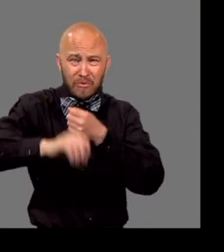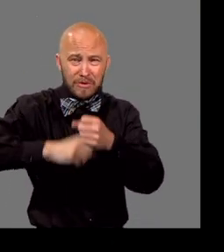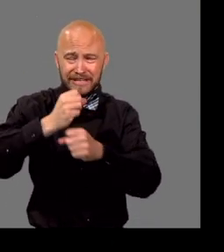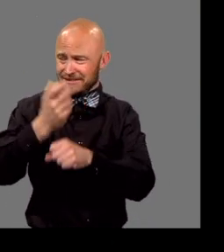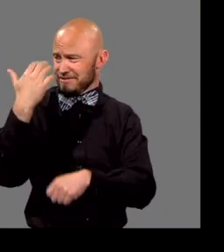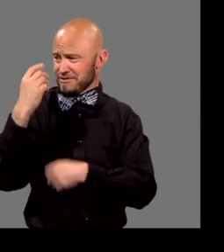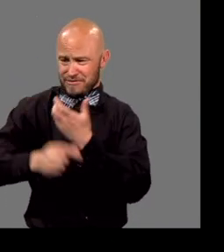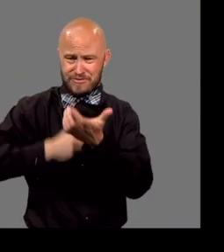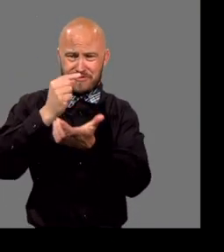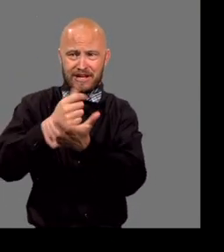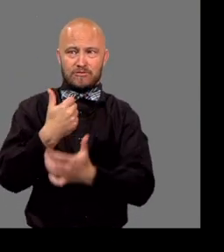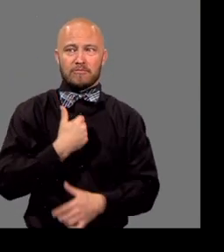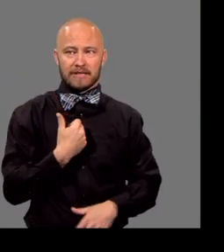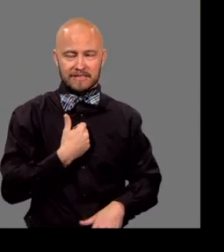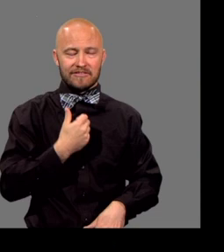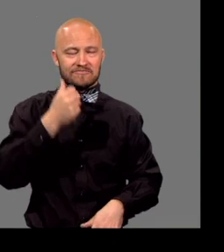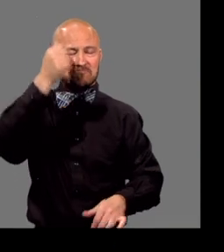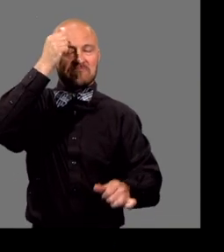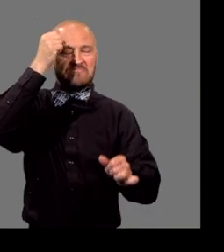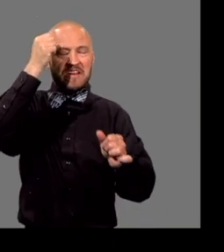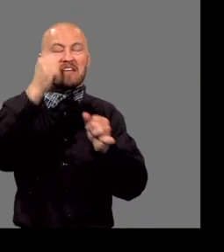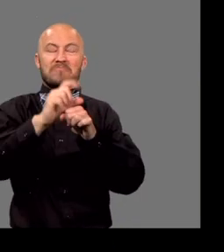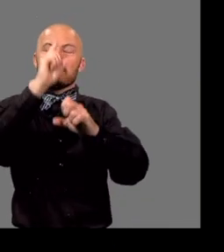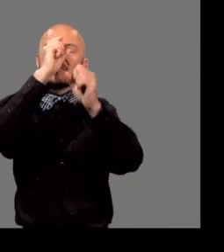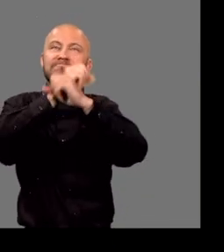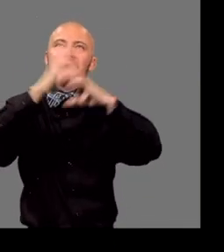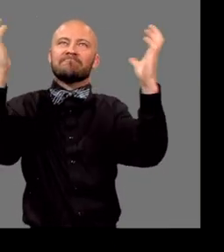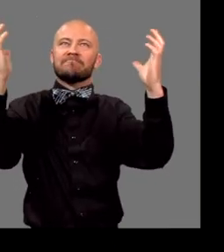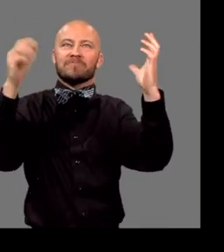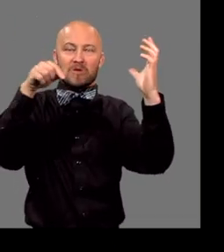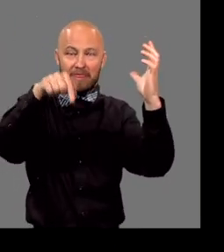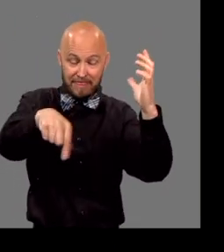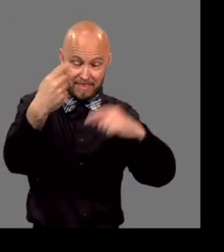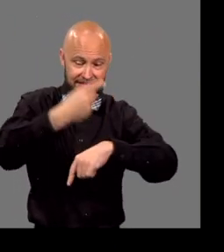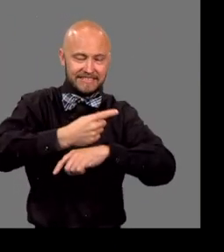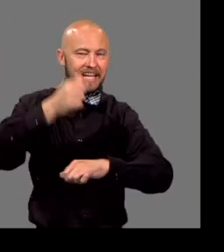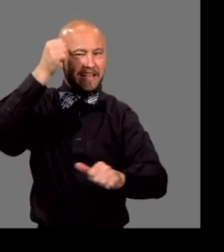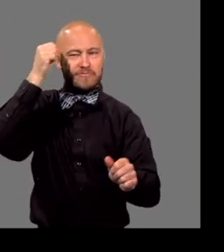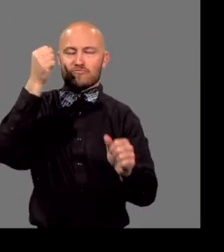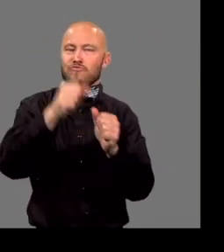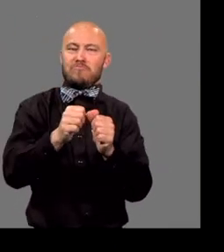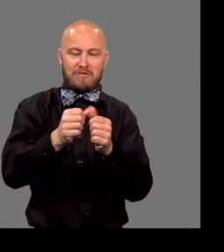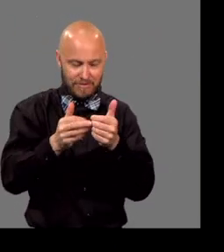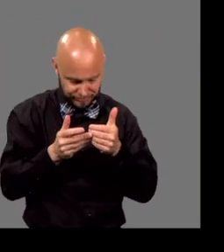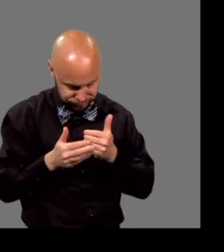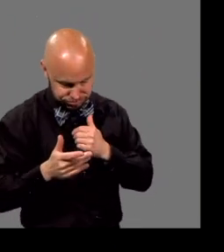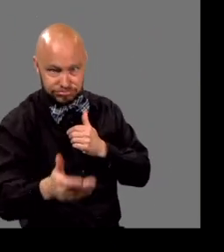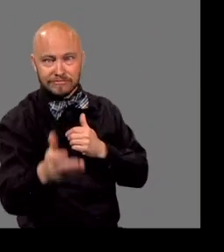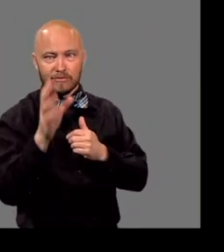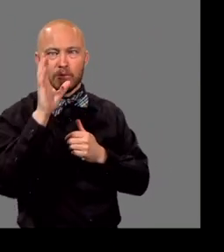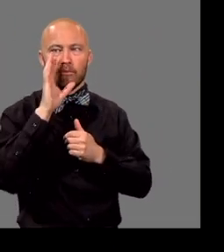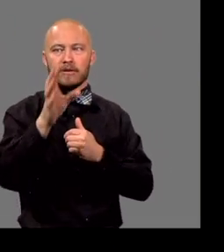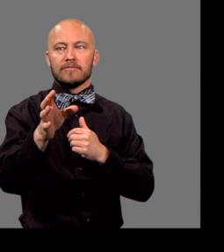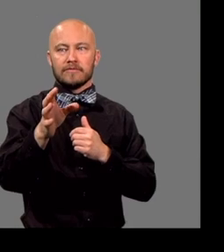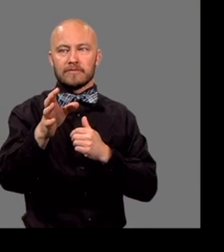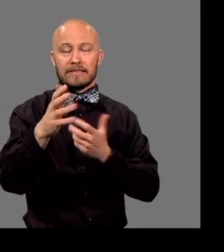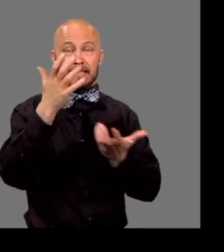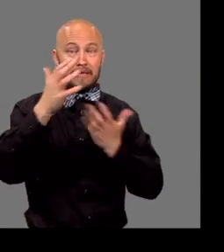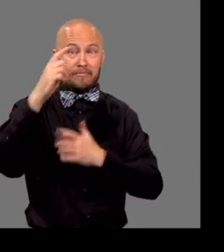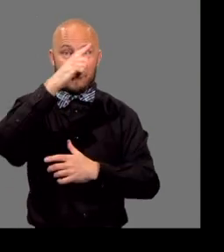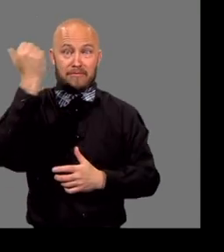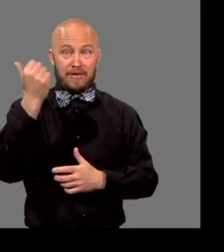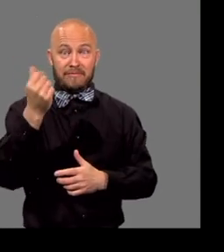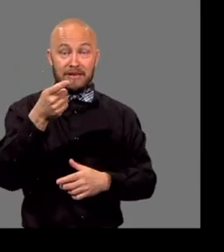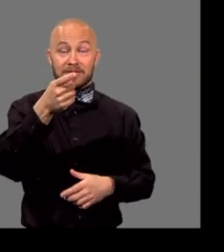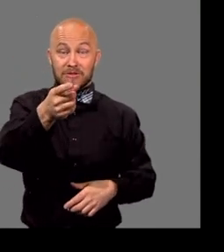graduated from college, but I still remember that day vividly, just as you will remember your graduation 40 years from now, if only because this is